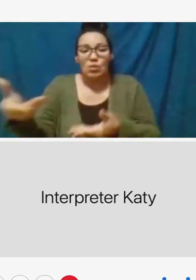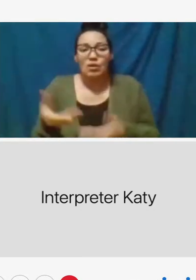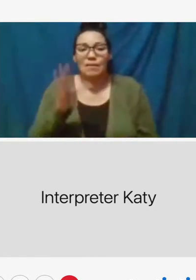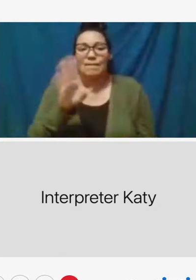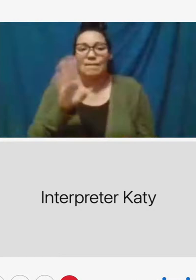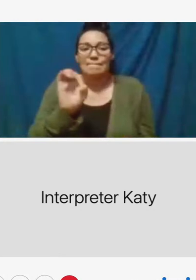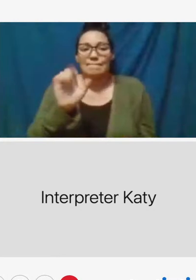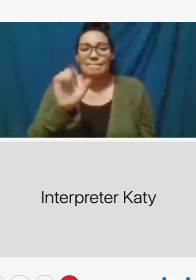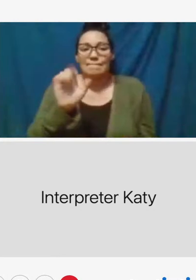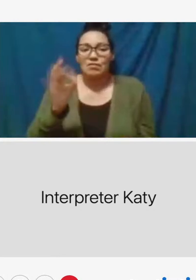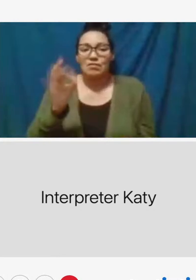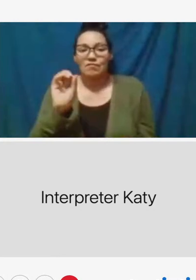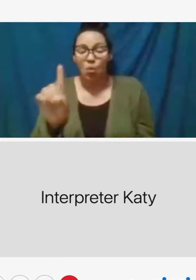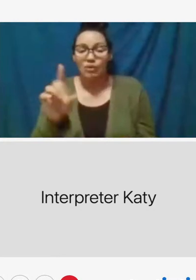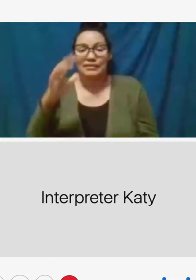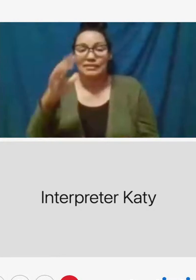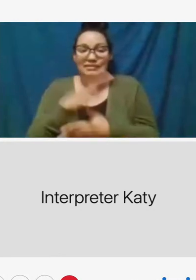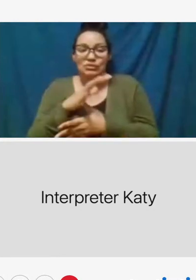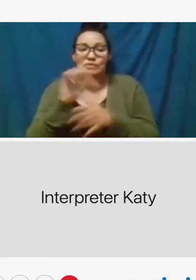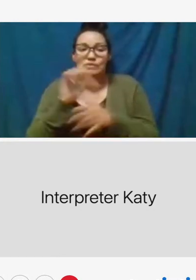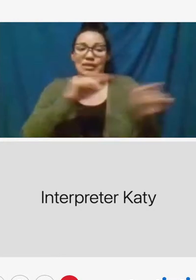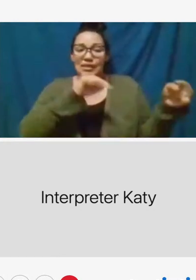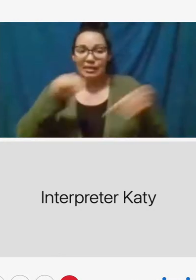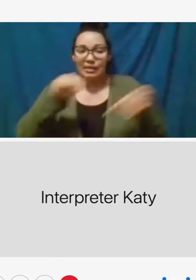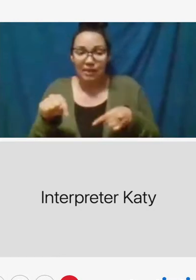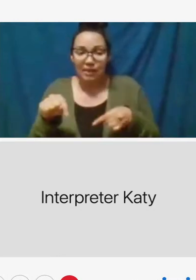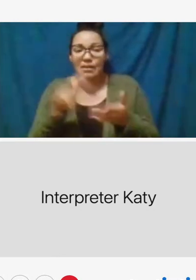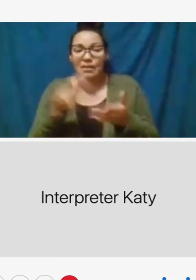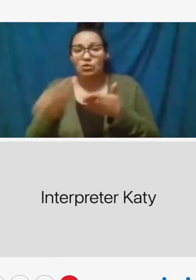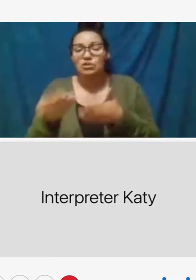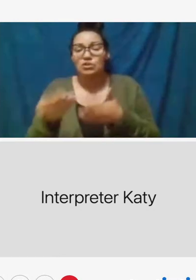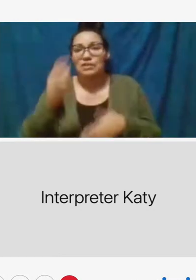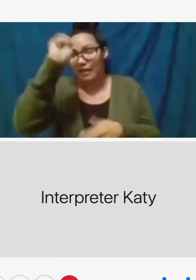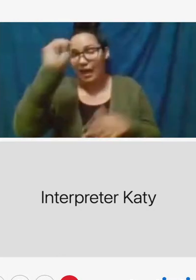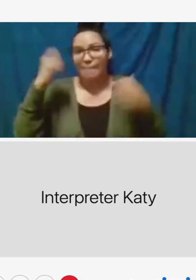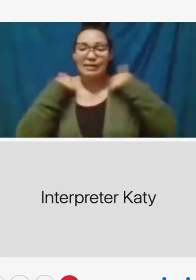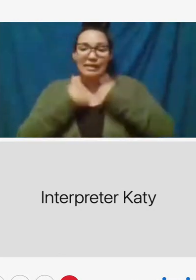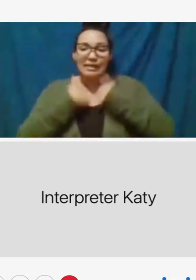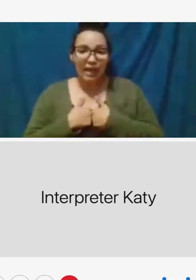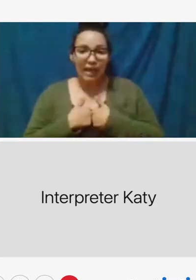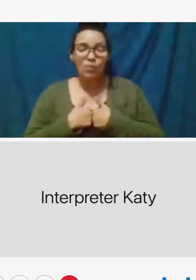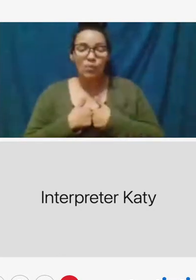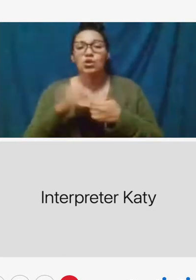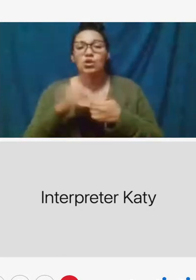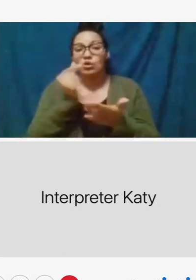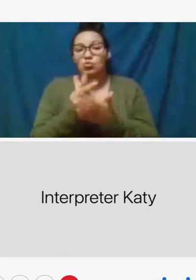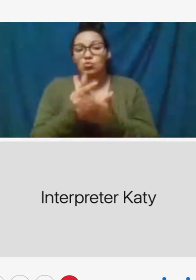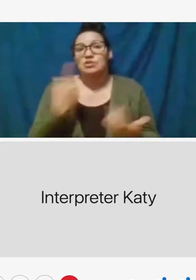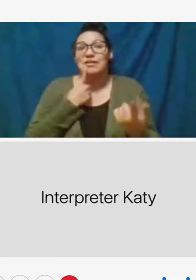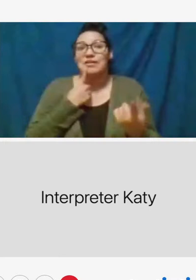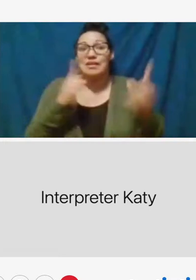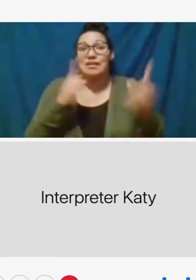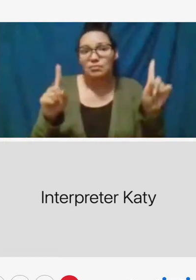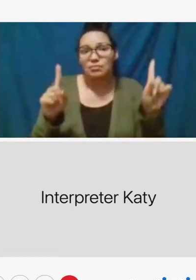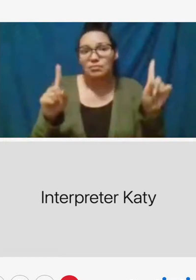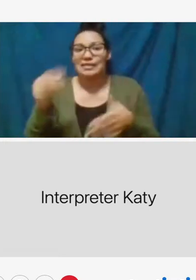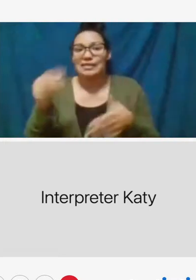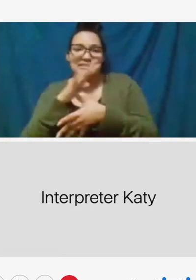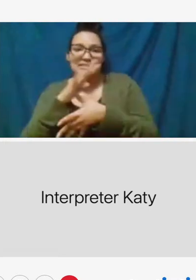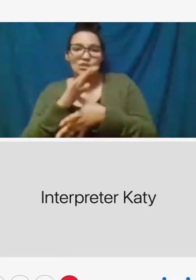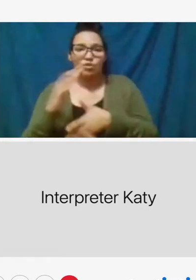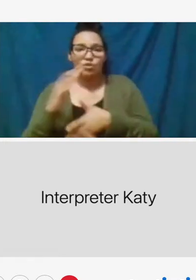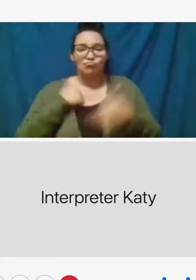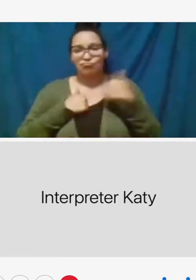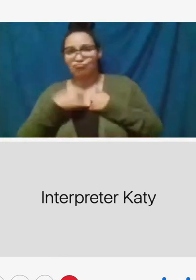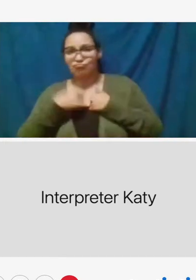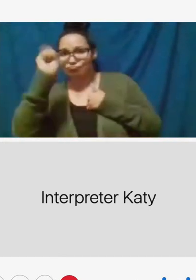seniors could purchase items such as their cap and gown graduation announcements and Senior swag this is a this is when